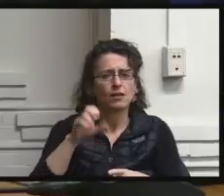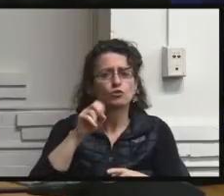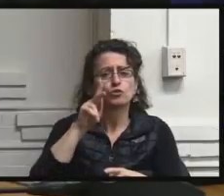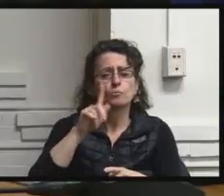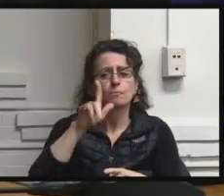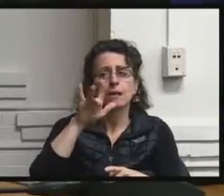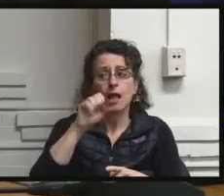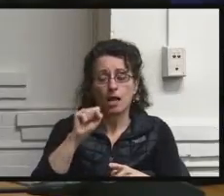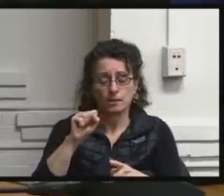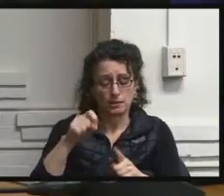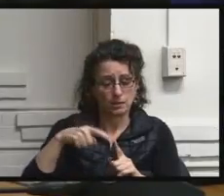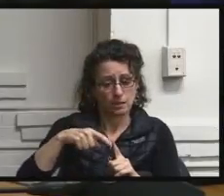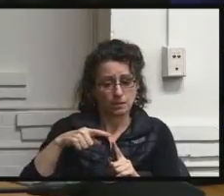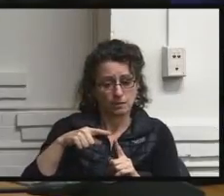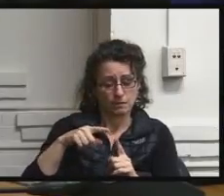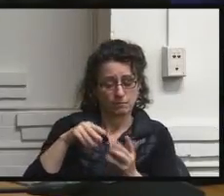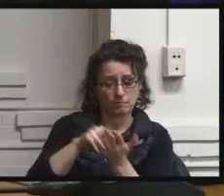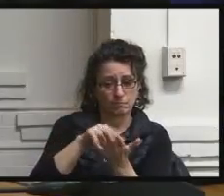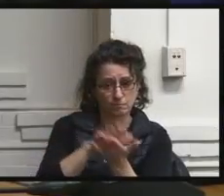the profit and loss,